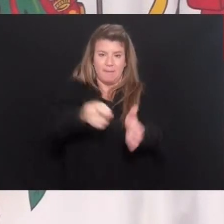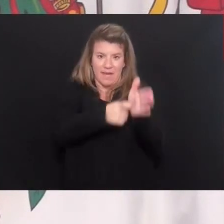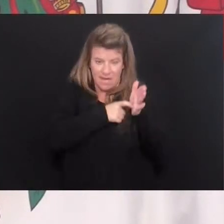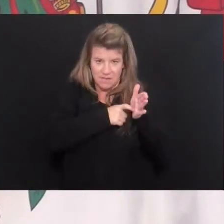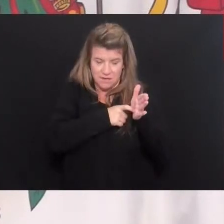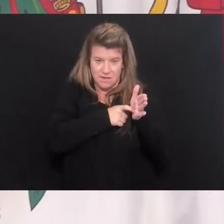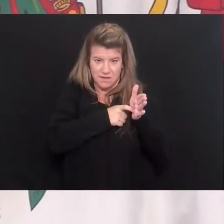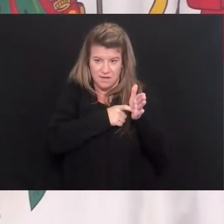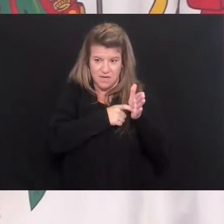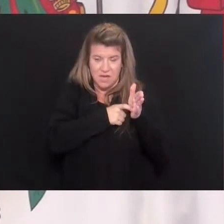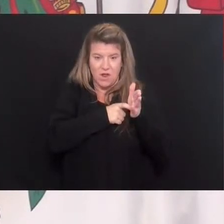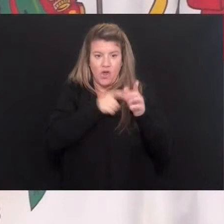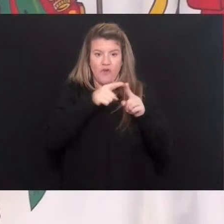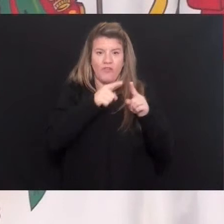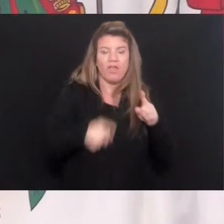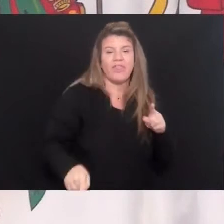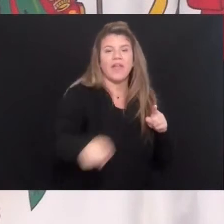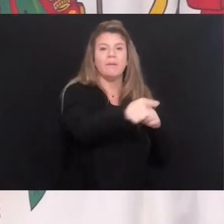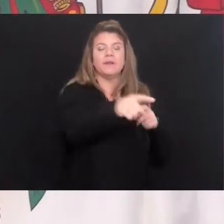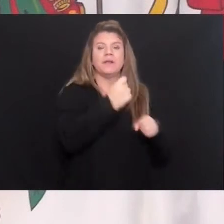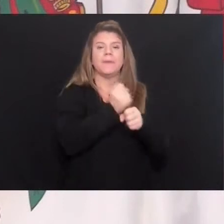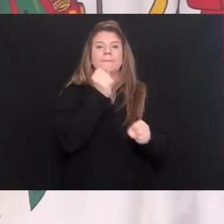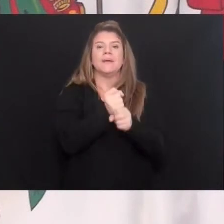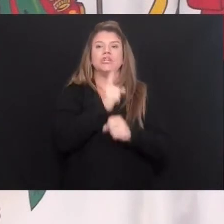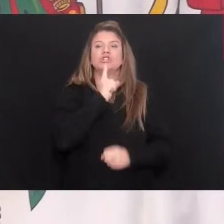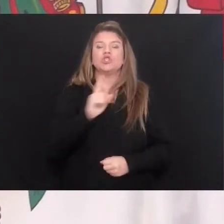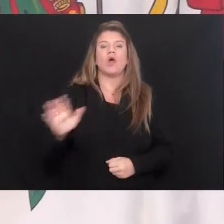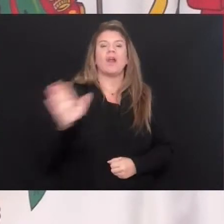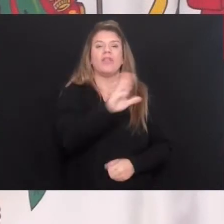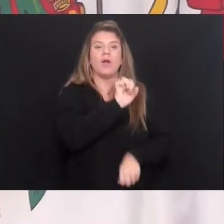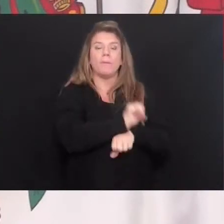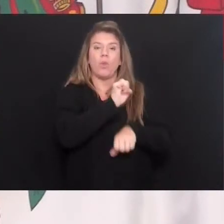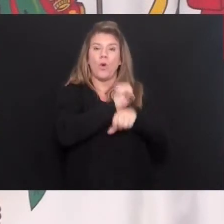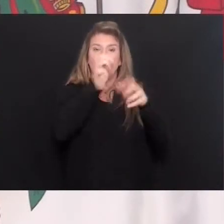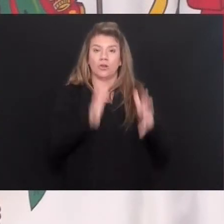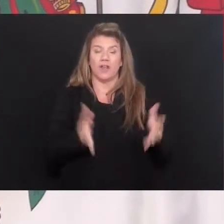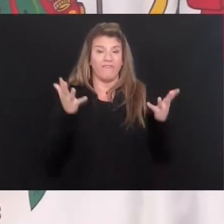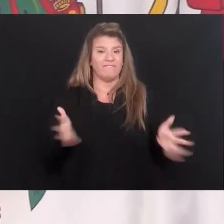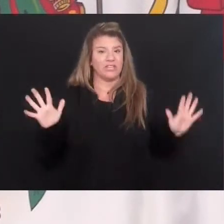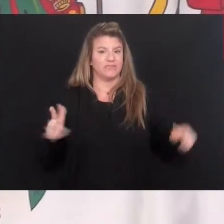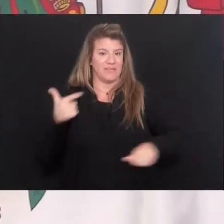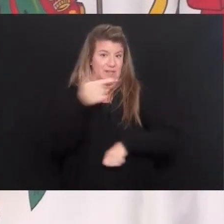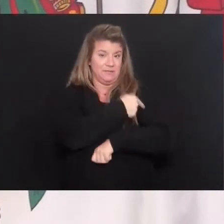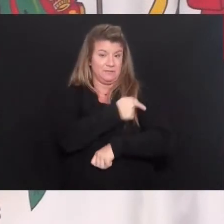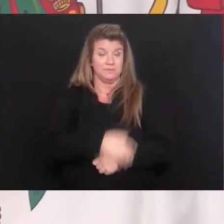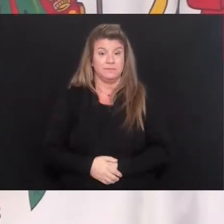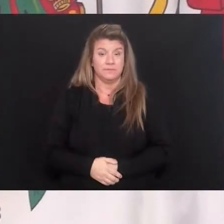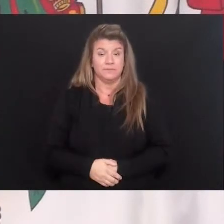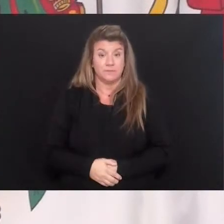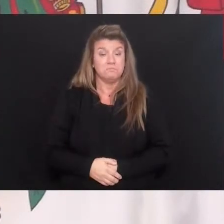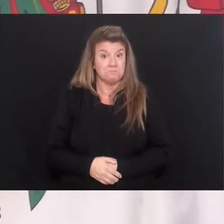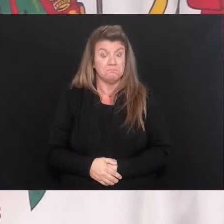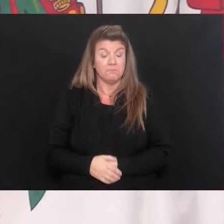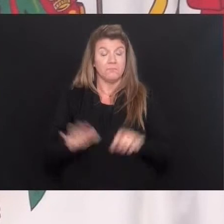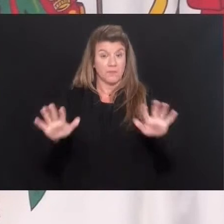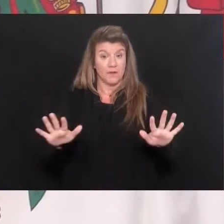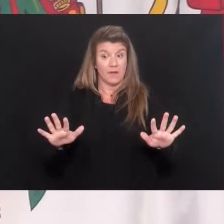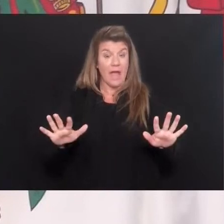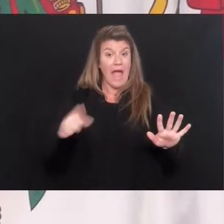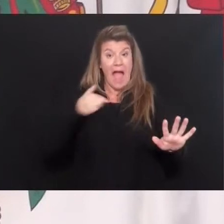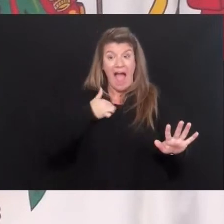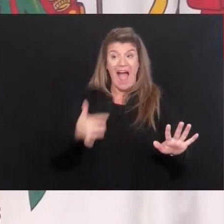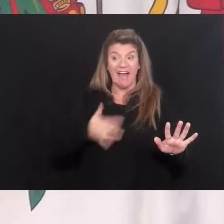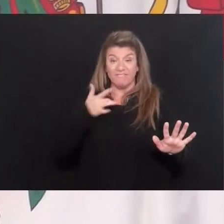mandate for them to make sure that their employees are vaccinated. Now, I think it's